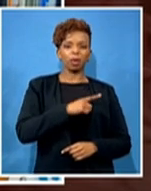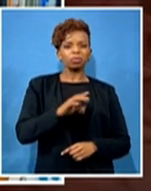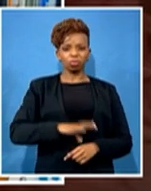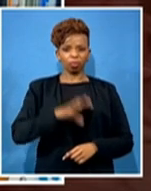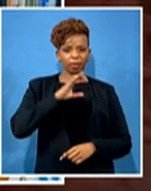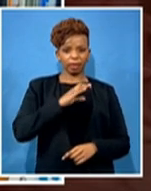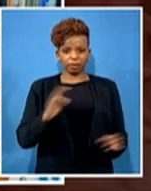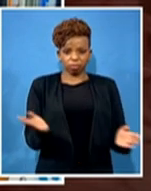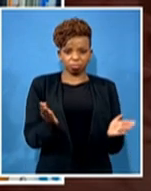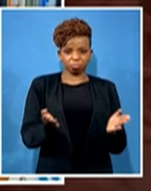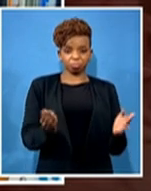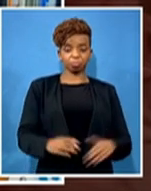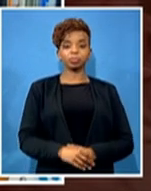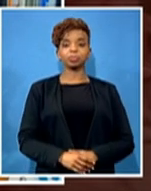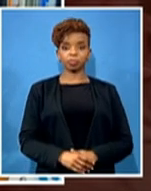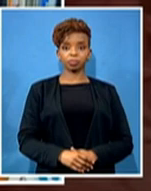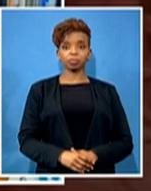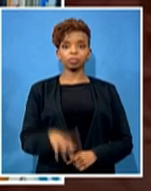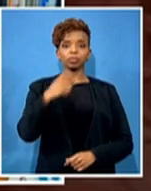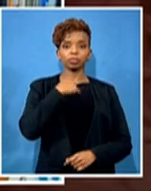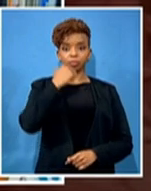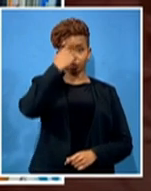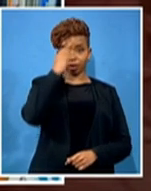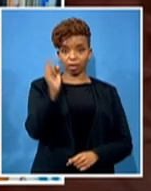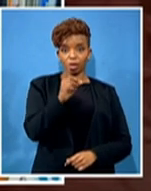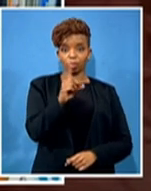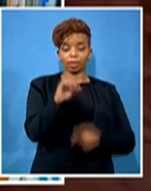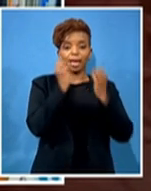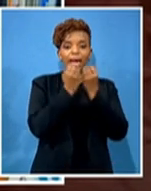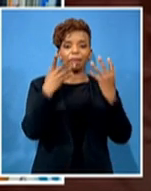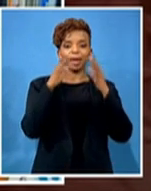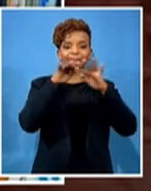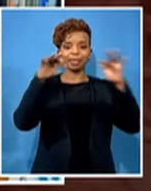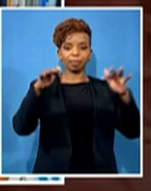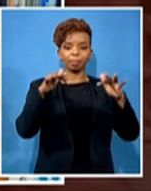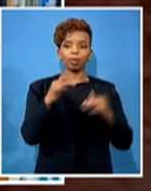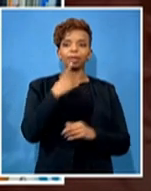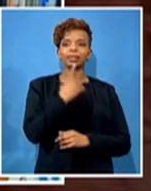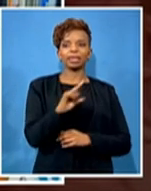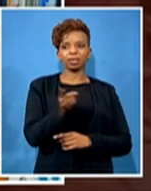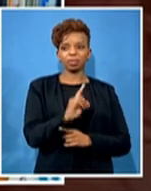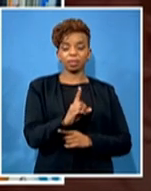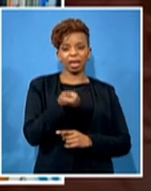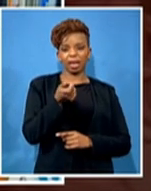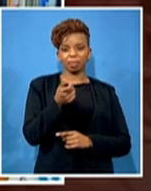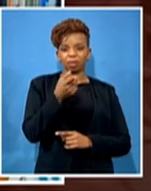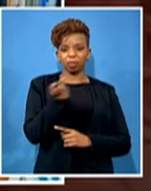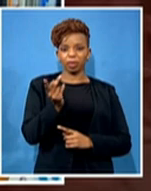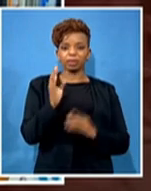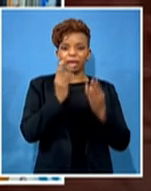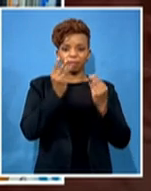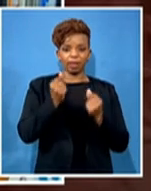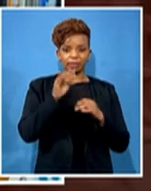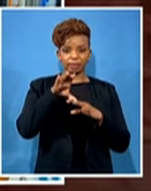will also say the little bit of oversight that these funds have still will encourage us to be a bit more